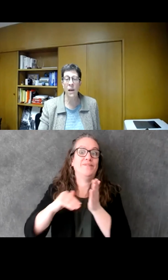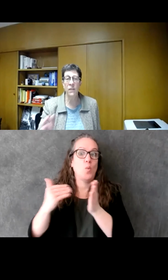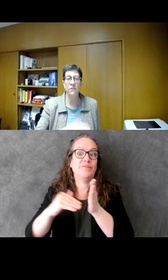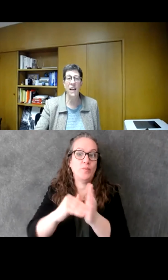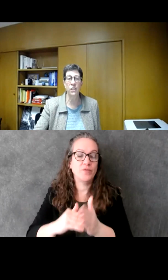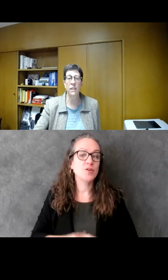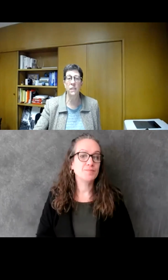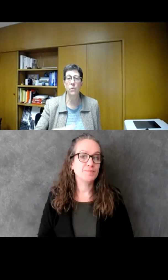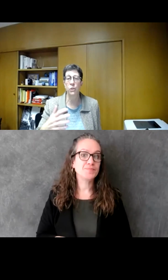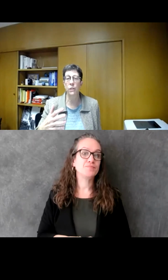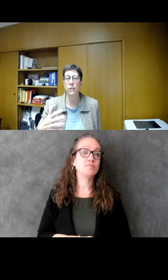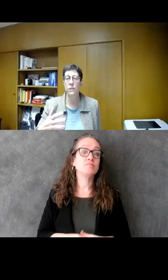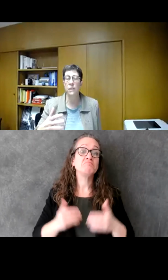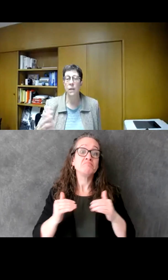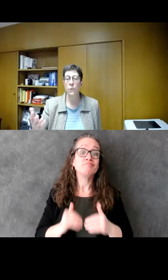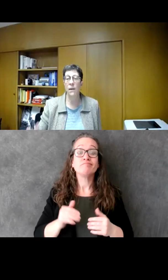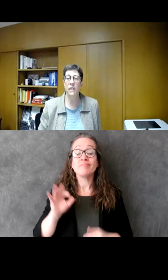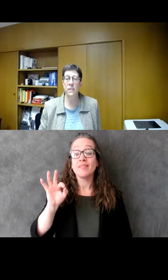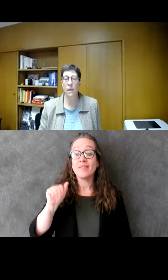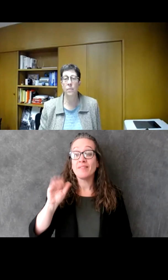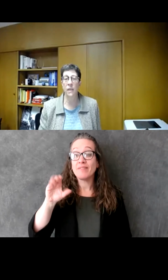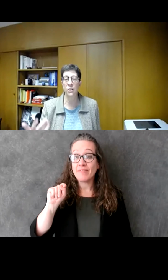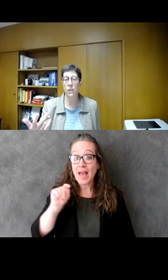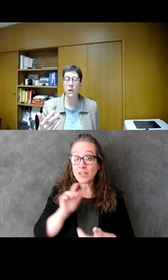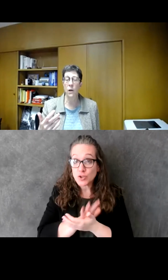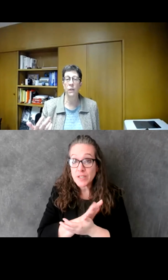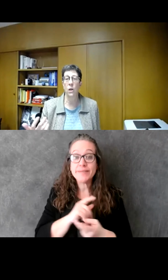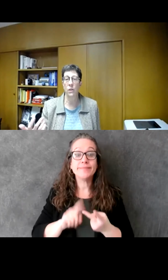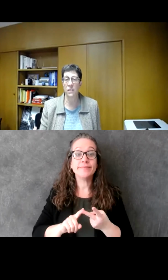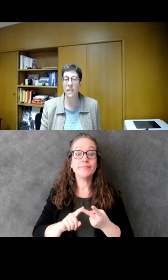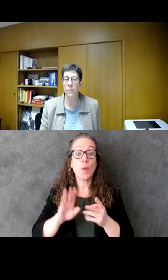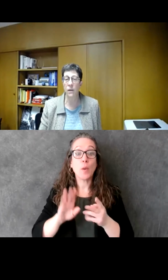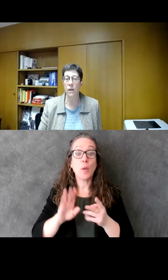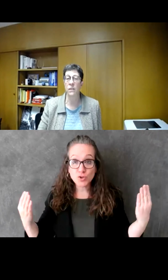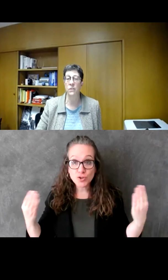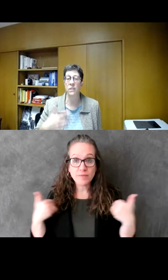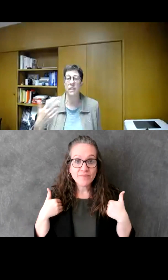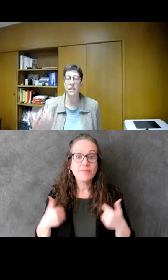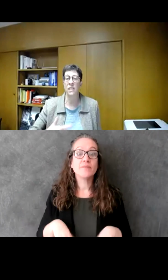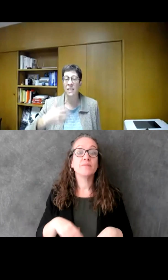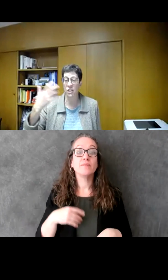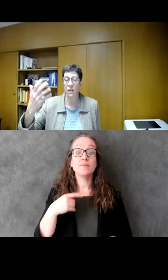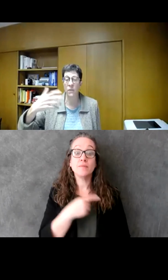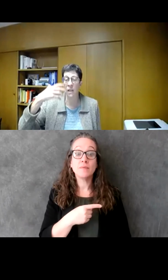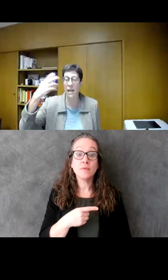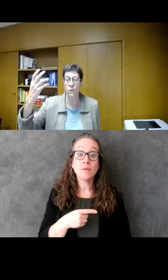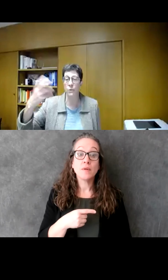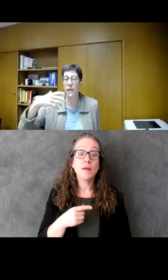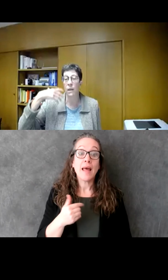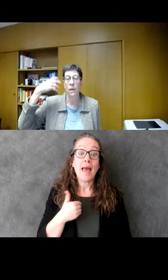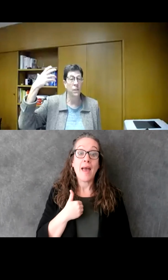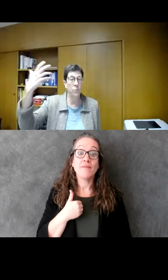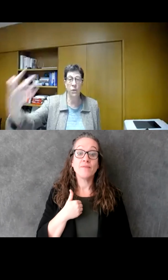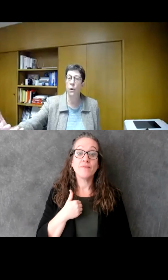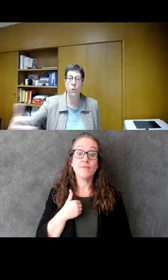We have these fact sheets, brochures. We have this initiative called STEEP, this initiative that allows you